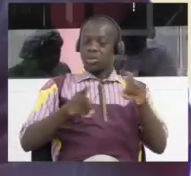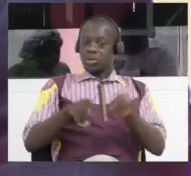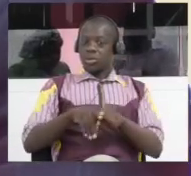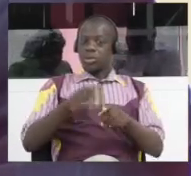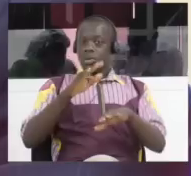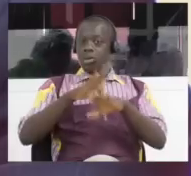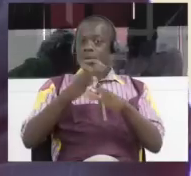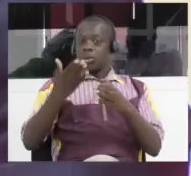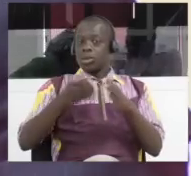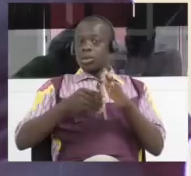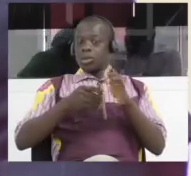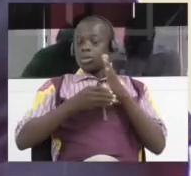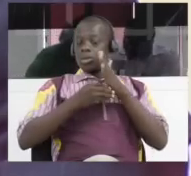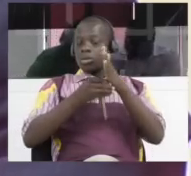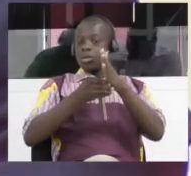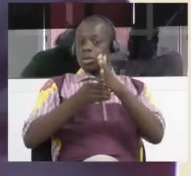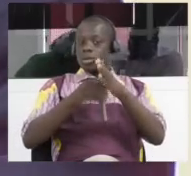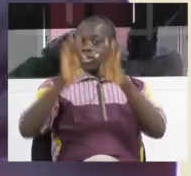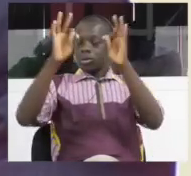command structure of the army?